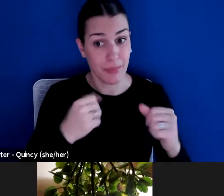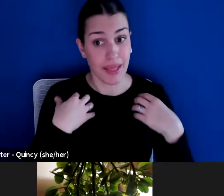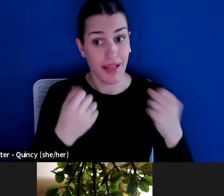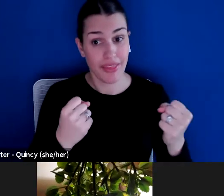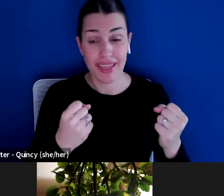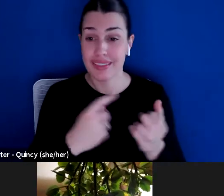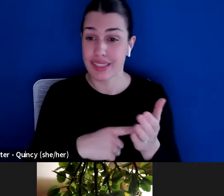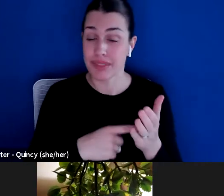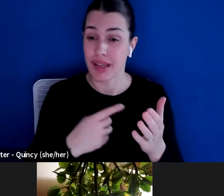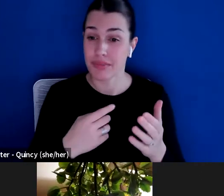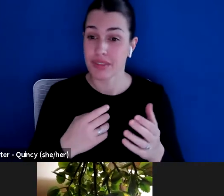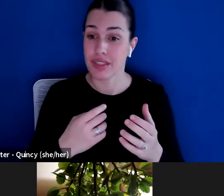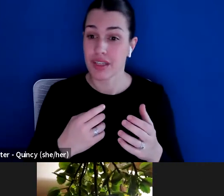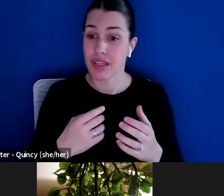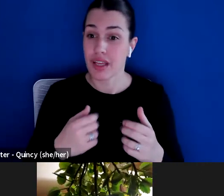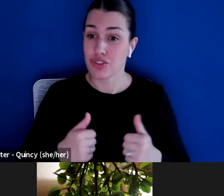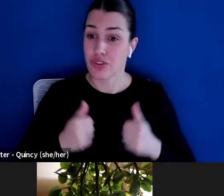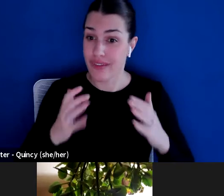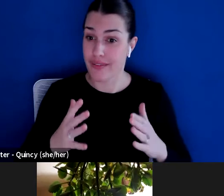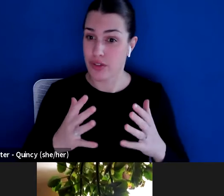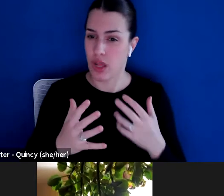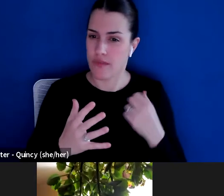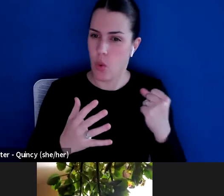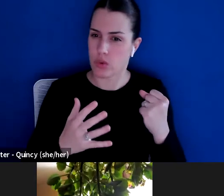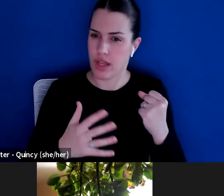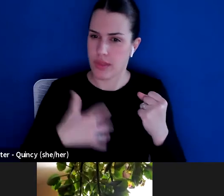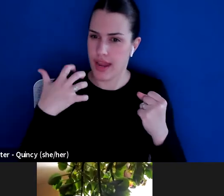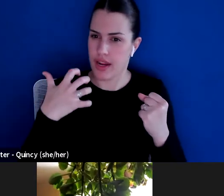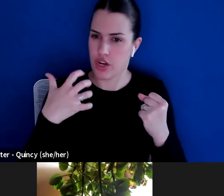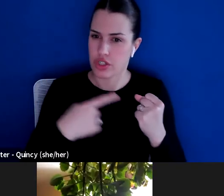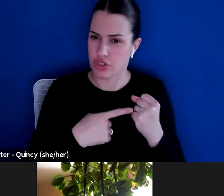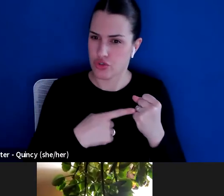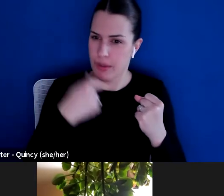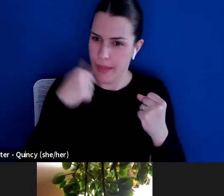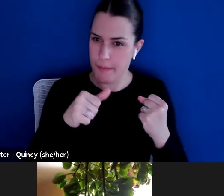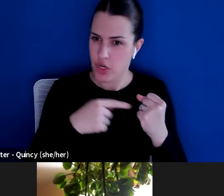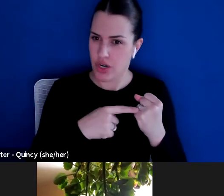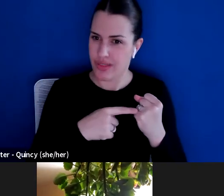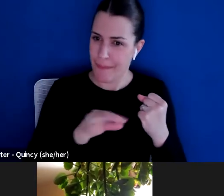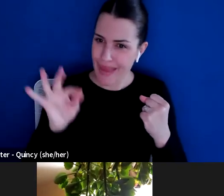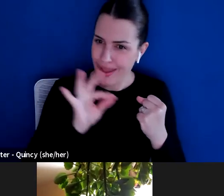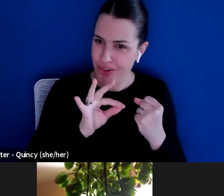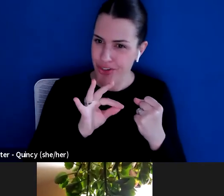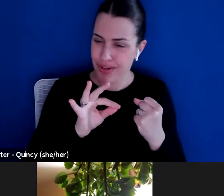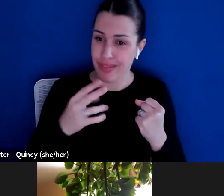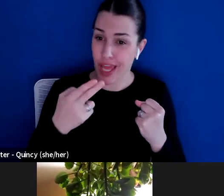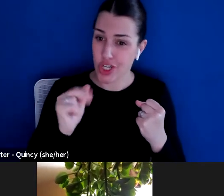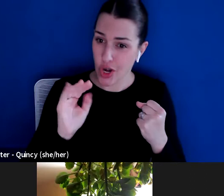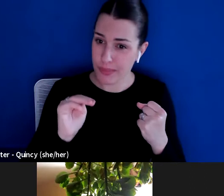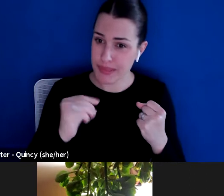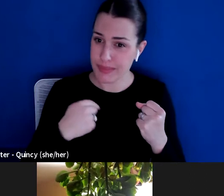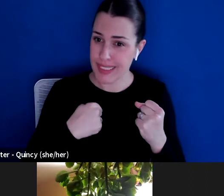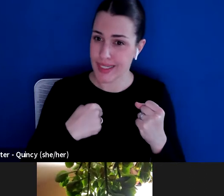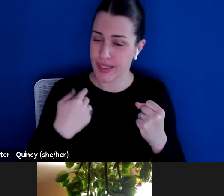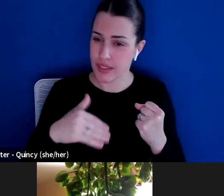that what was done to them mattered and that it harmed them. And so thinking about how healing can look different for